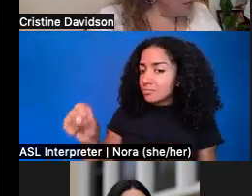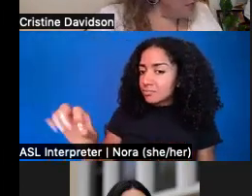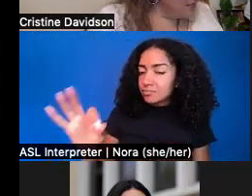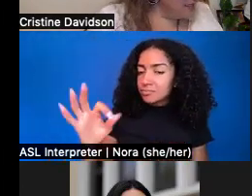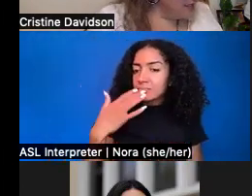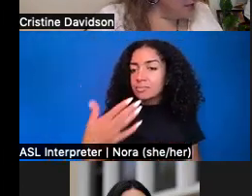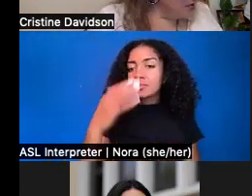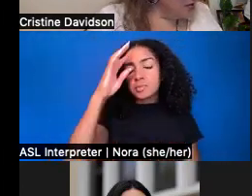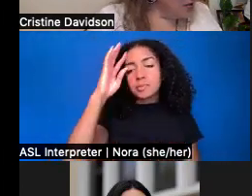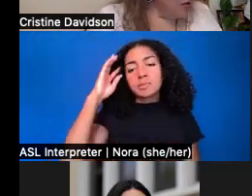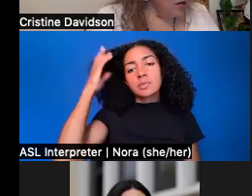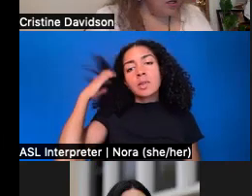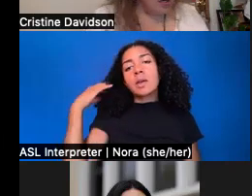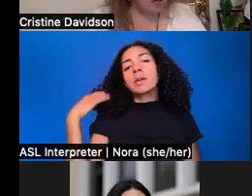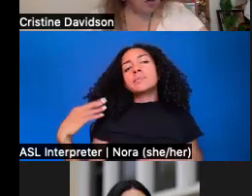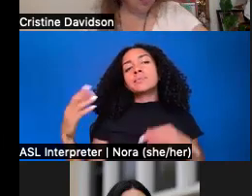let me see.